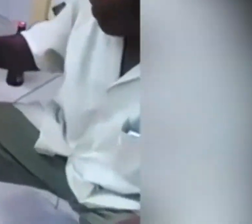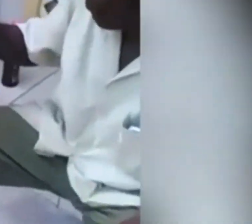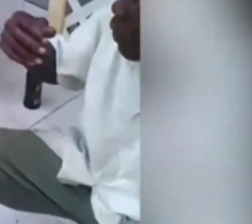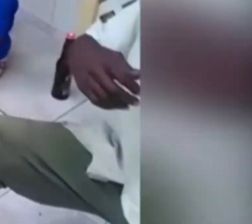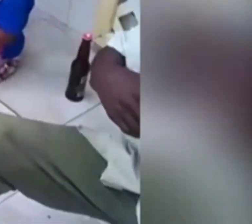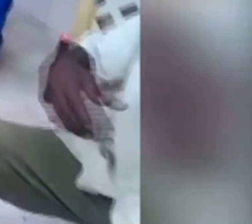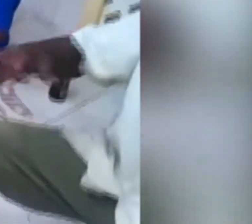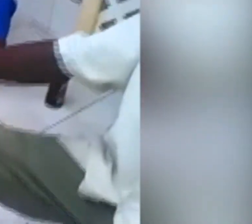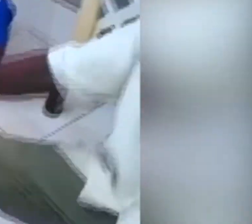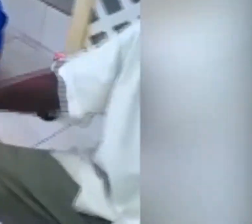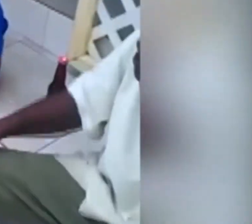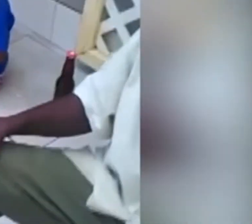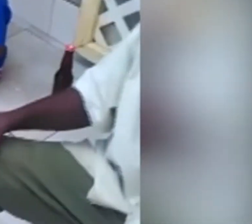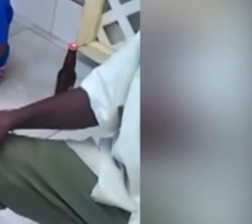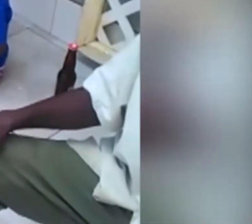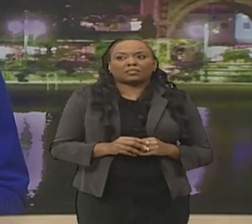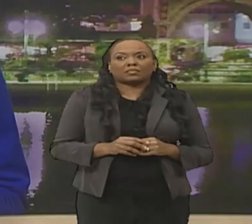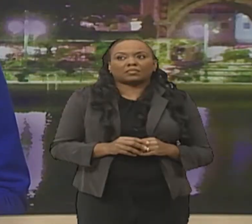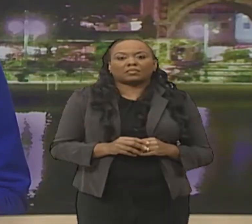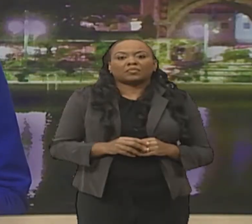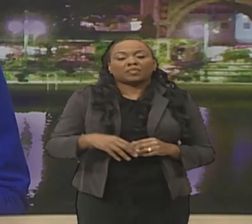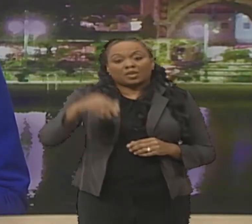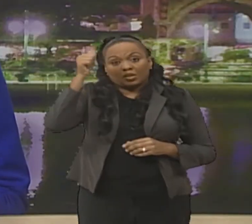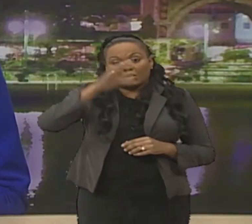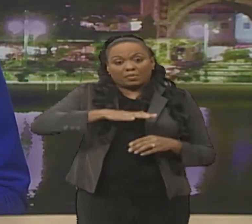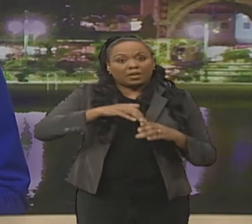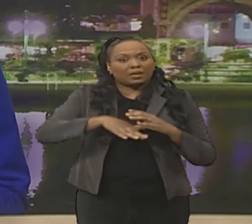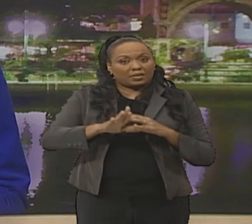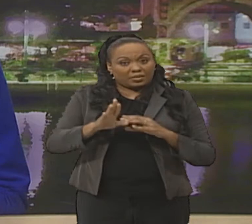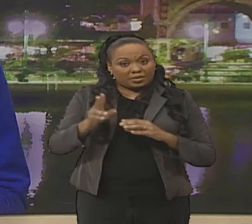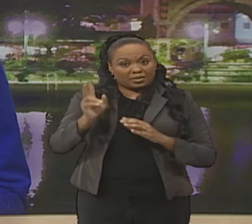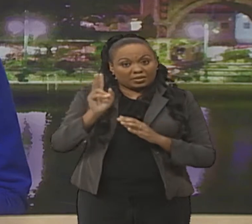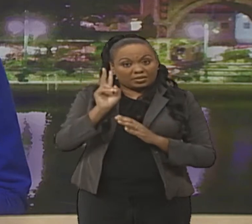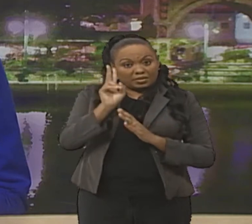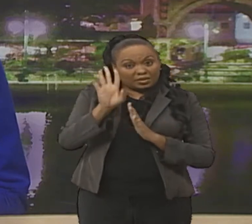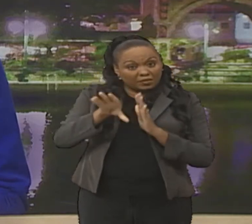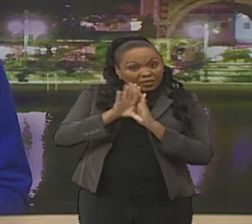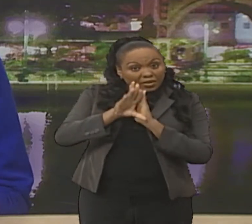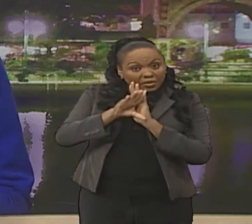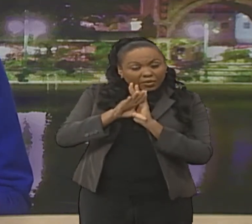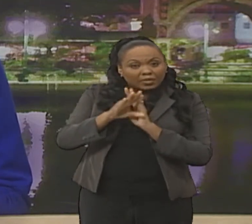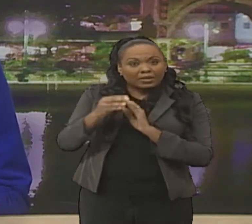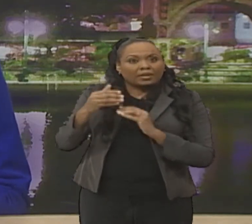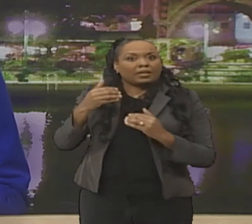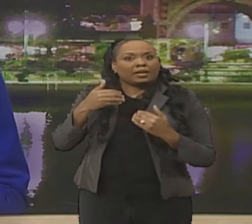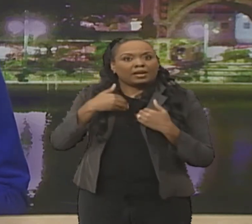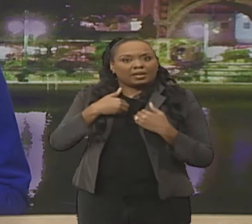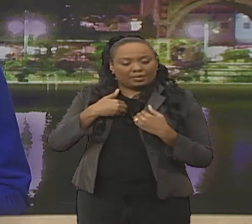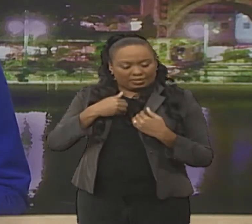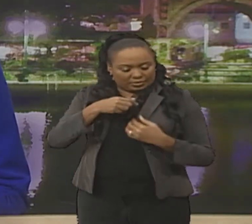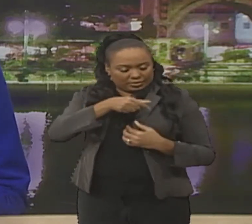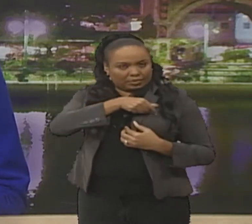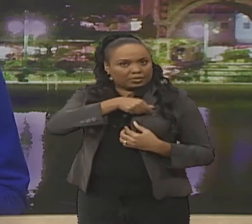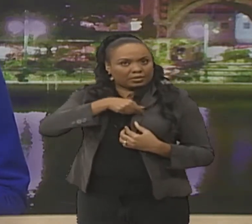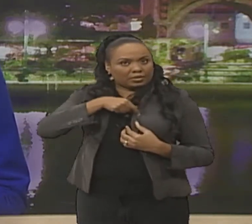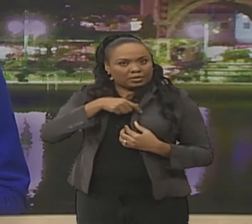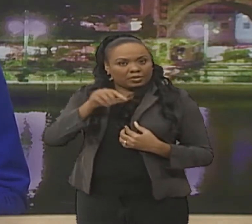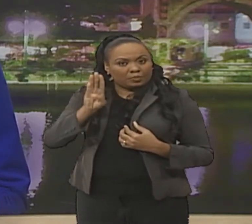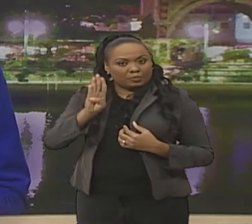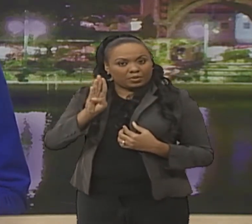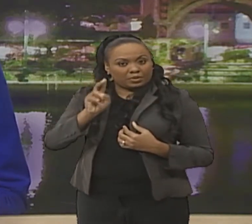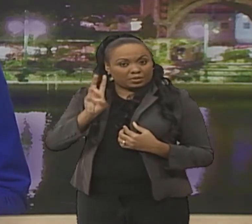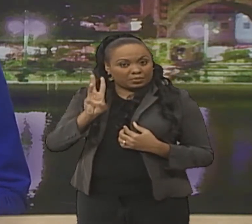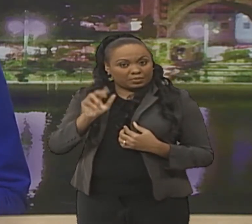Limited indicated it had notified authorities about the video, which shows one of their products. Manager of Legal and Corporate Affairs